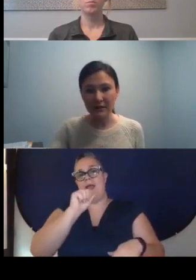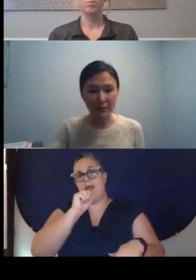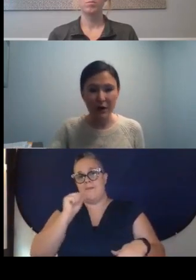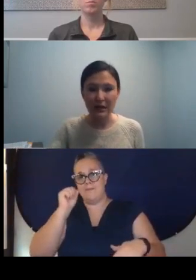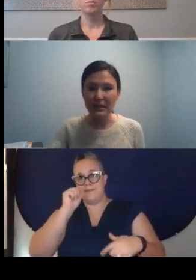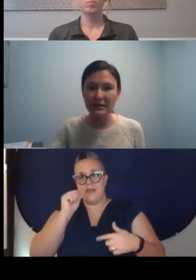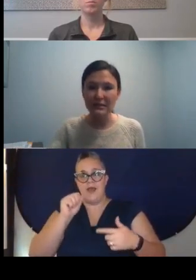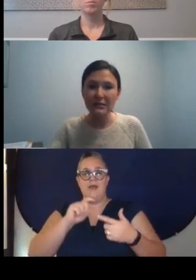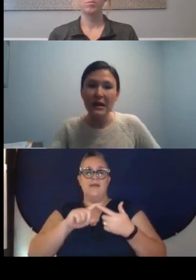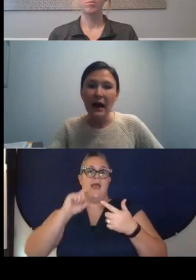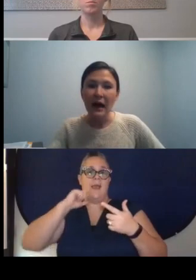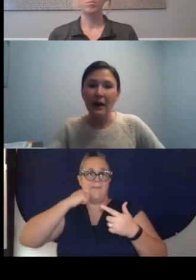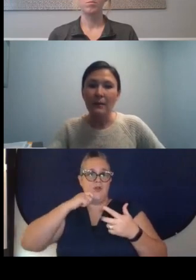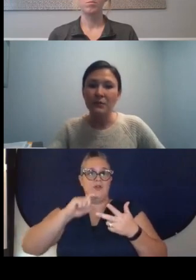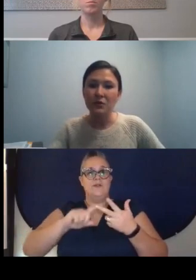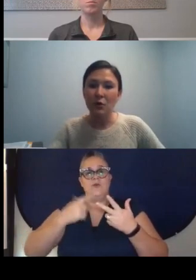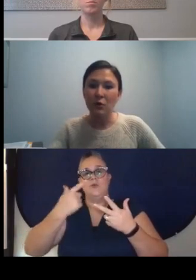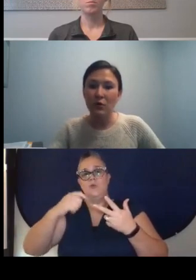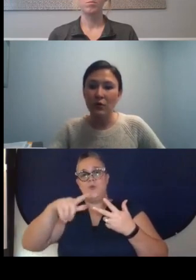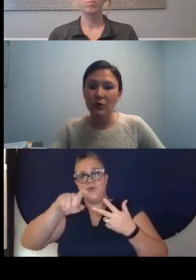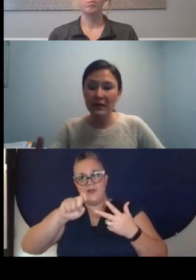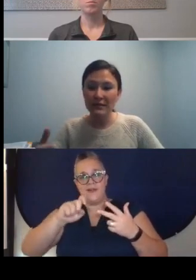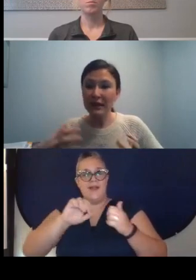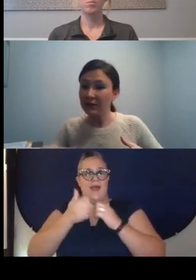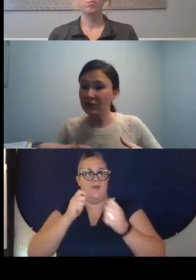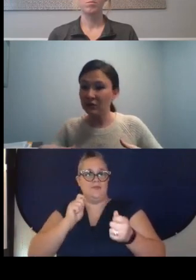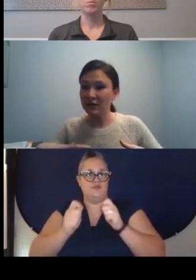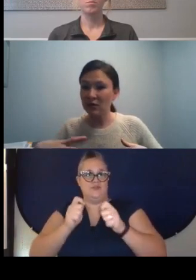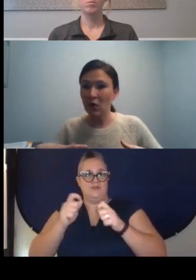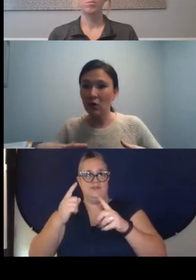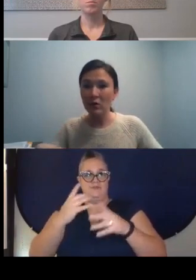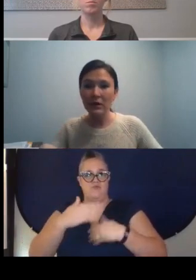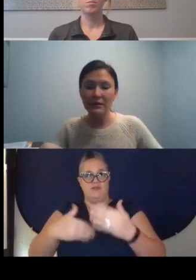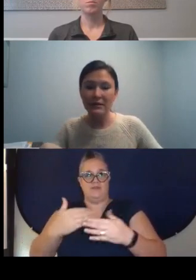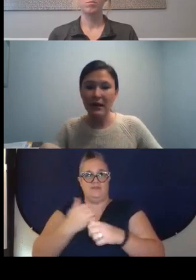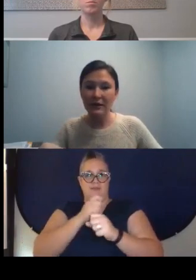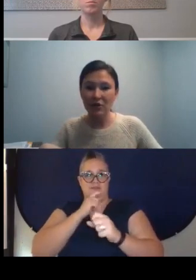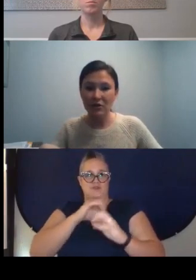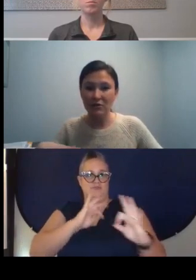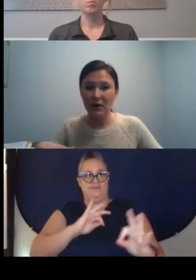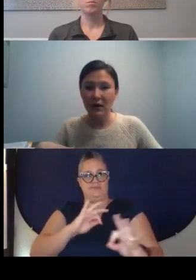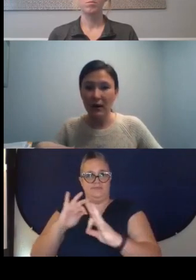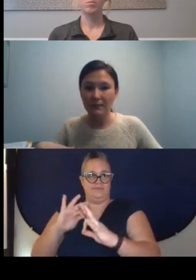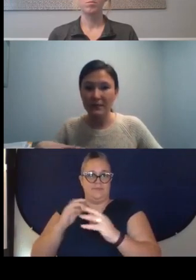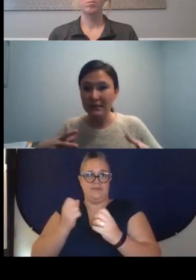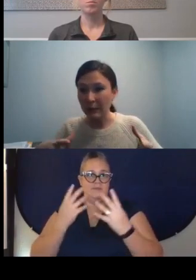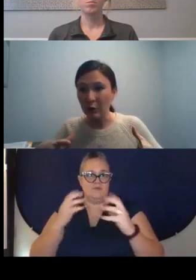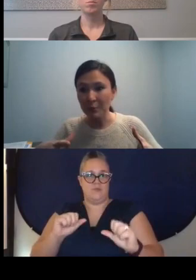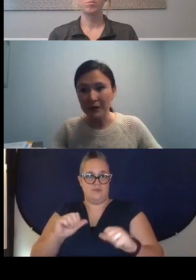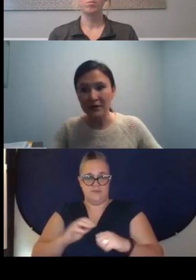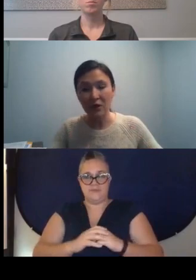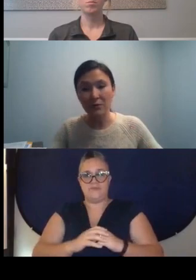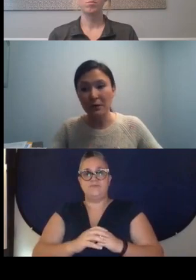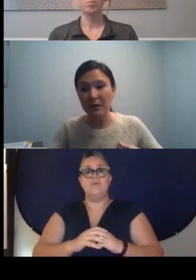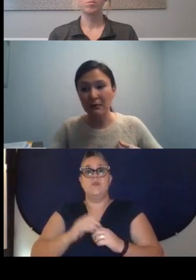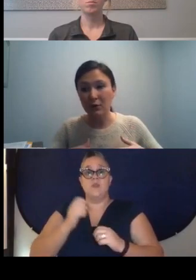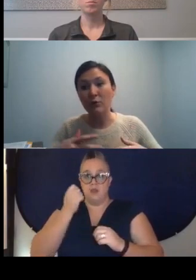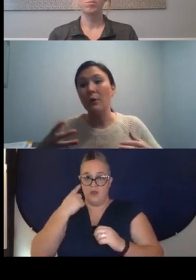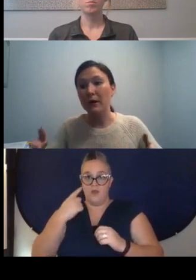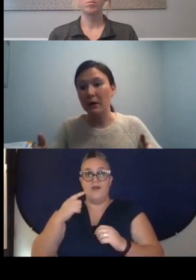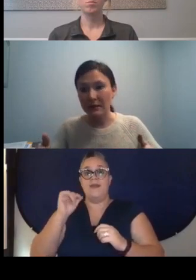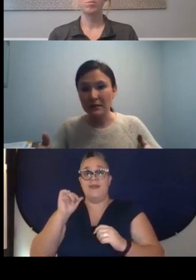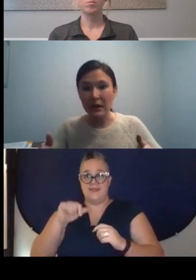they're adjusting their processes. So this industry as a whole is not just stable, but it's going to